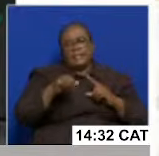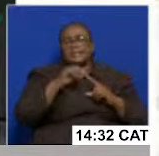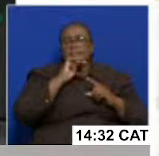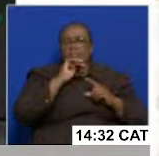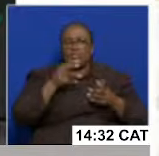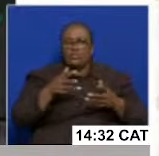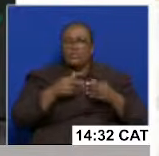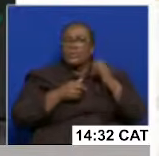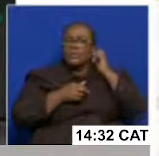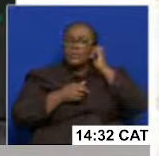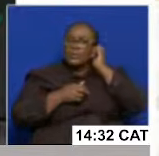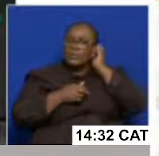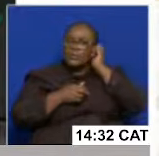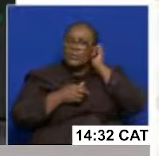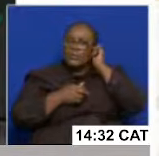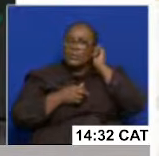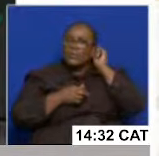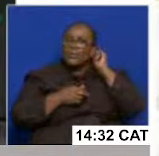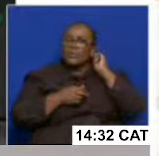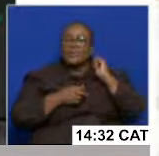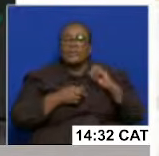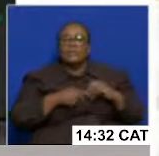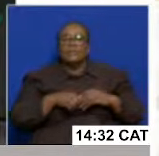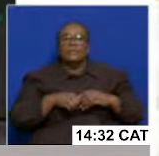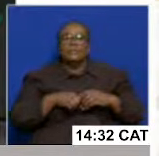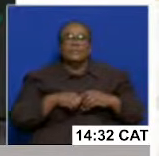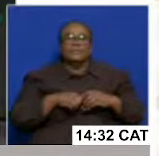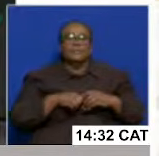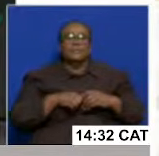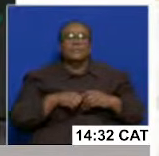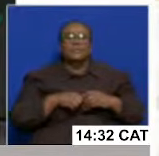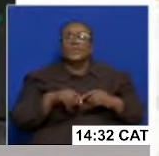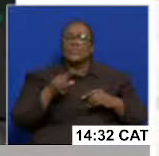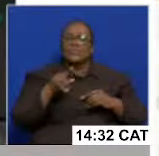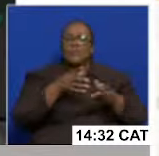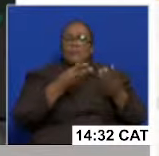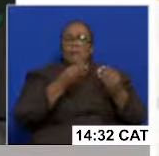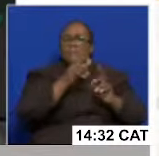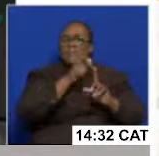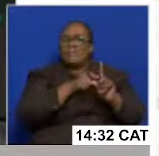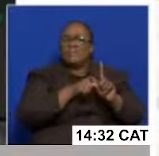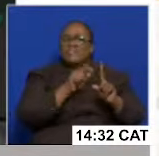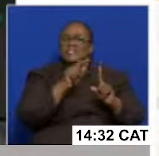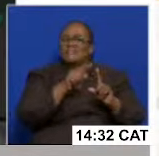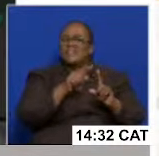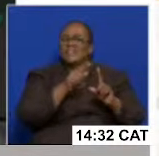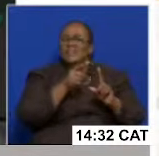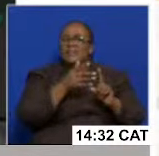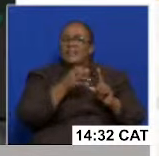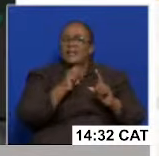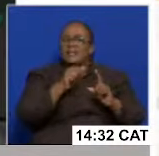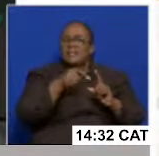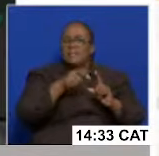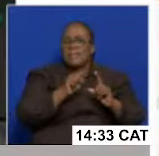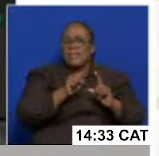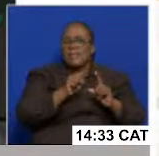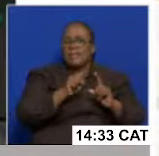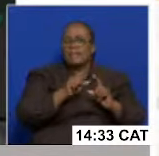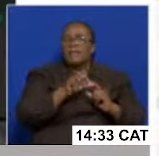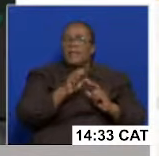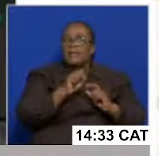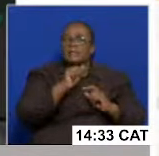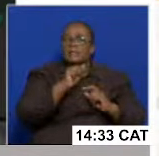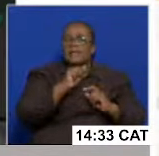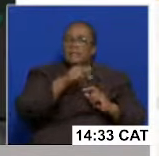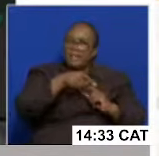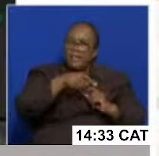that's how it is. And how would you go about getting someone at SAP 13? How would you go about something